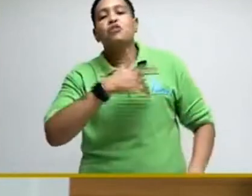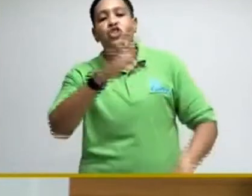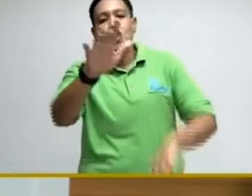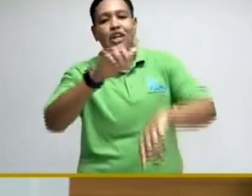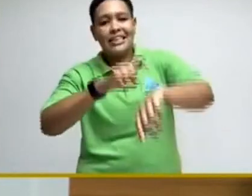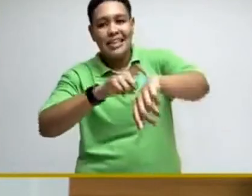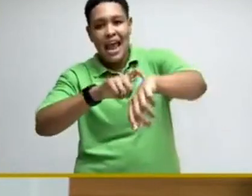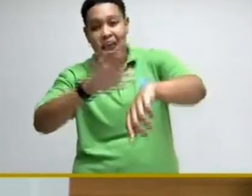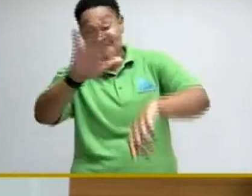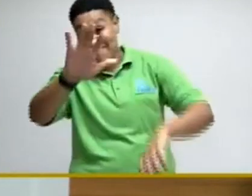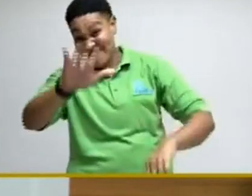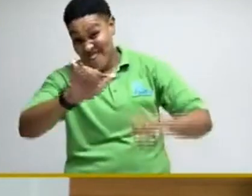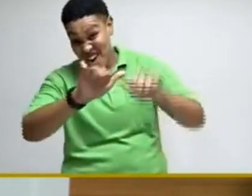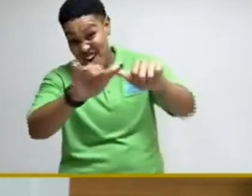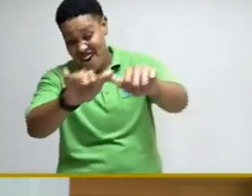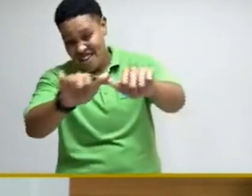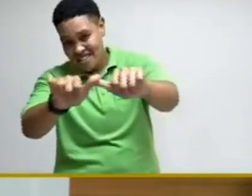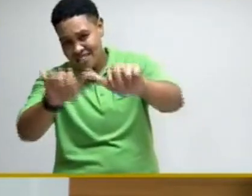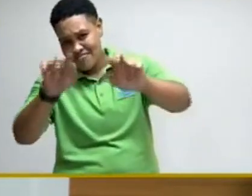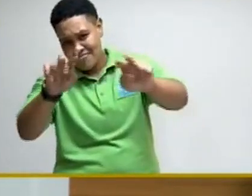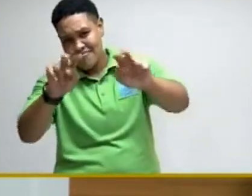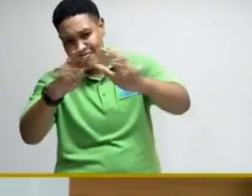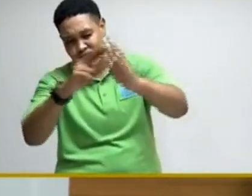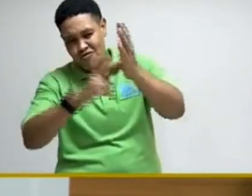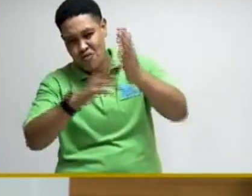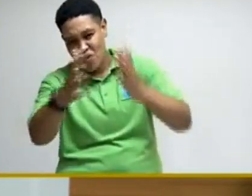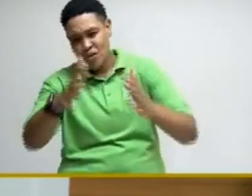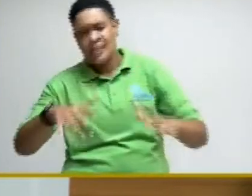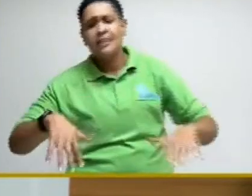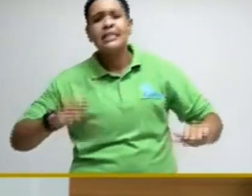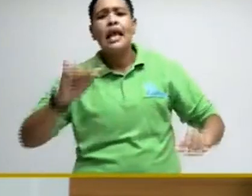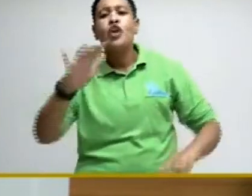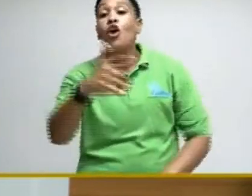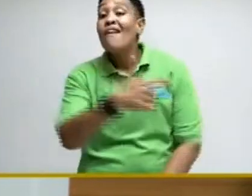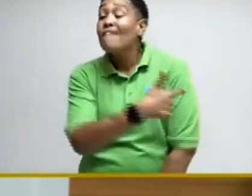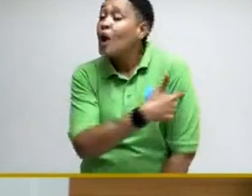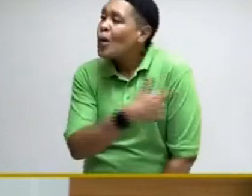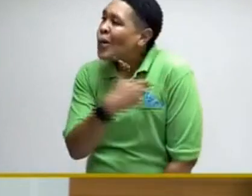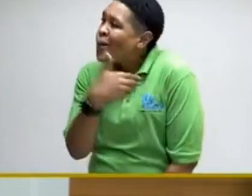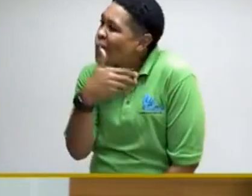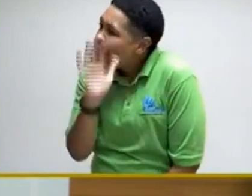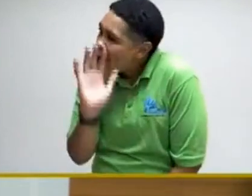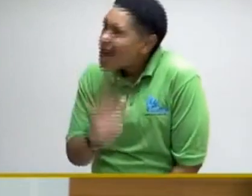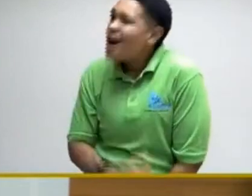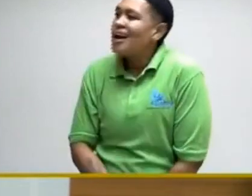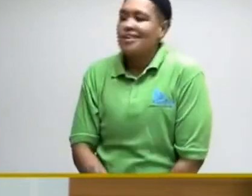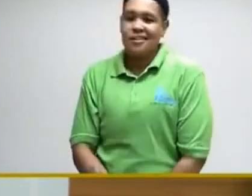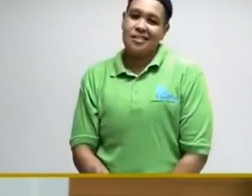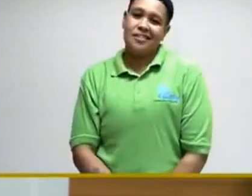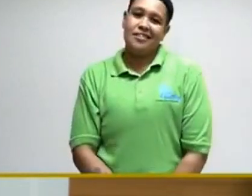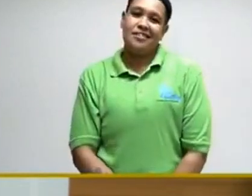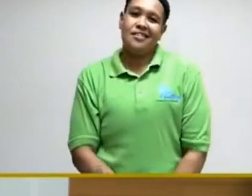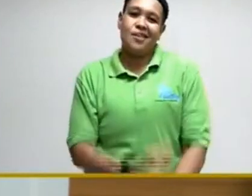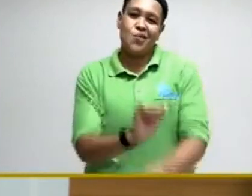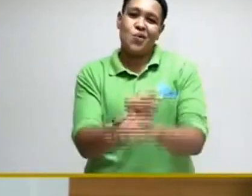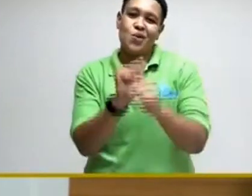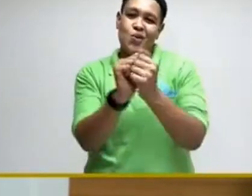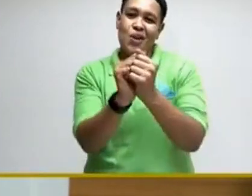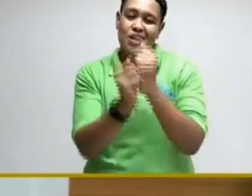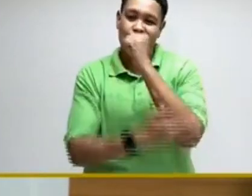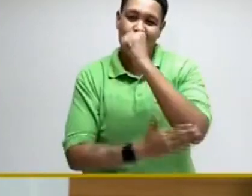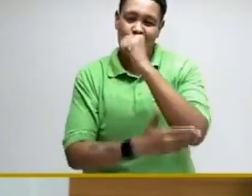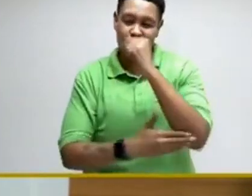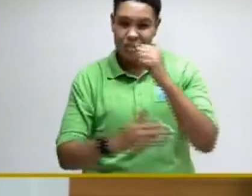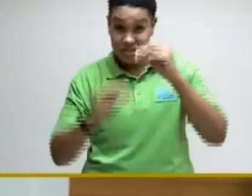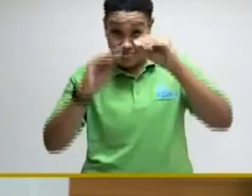time. Continue, please, to observe the protocols, take your vaccines, and let's come together as a country. There is light at the end